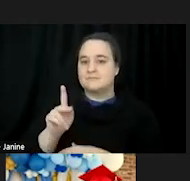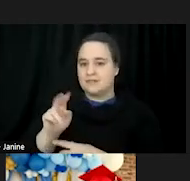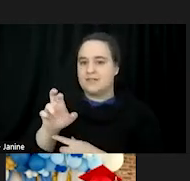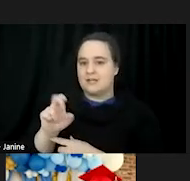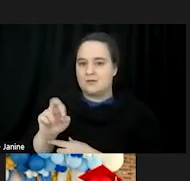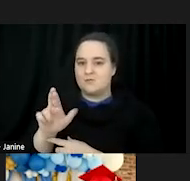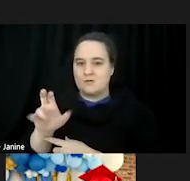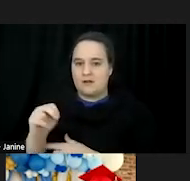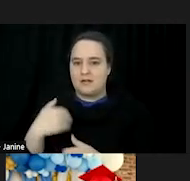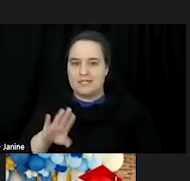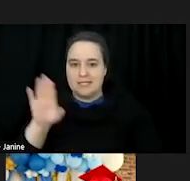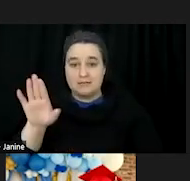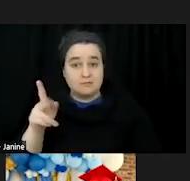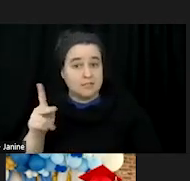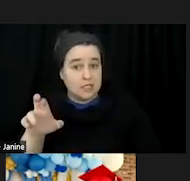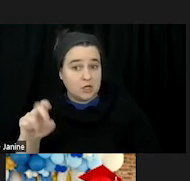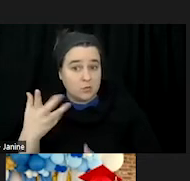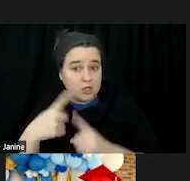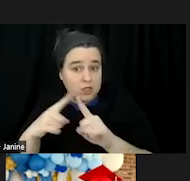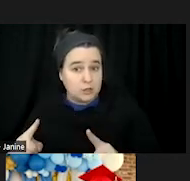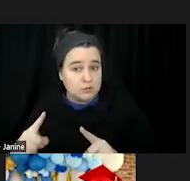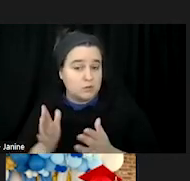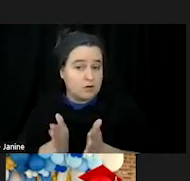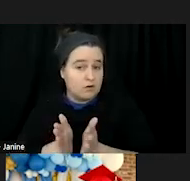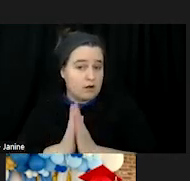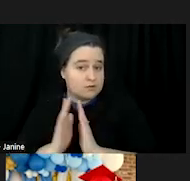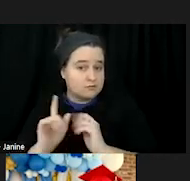Karen Ryan has her hand raised. Karen, do you want to unmute and ask a question?